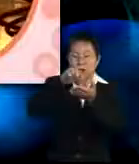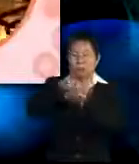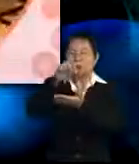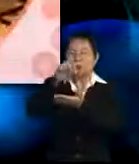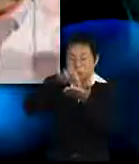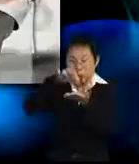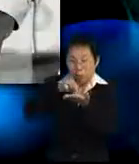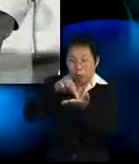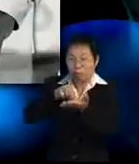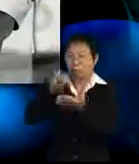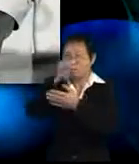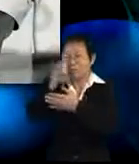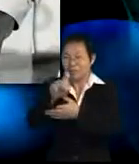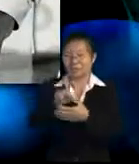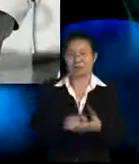test.